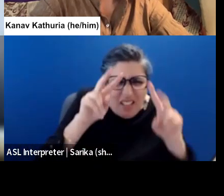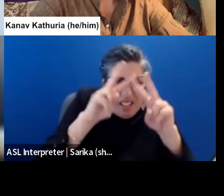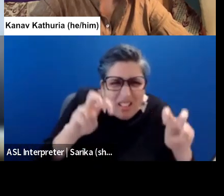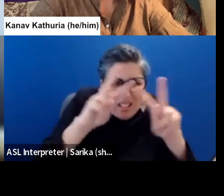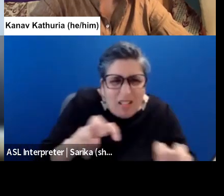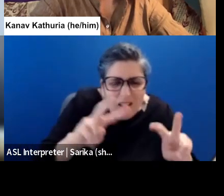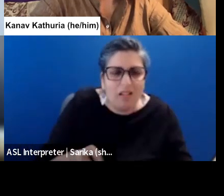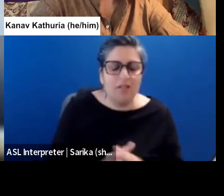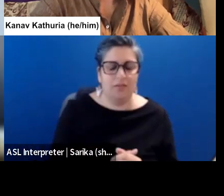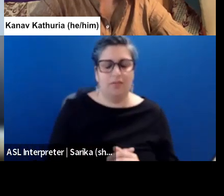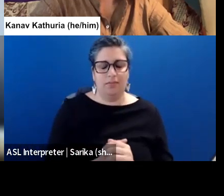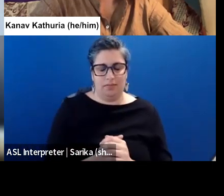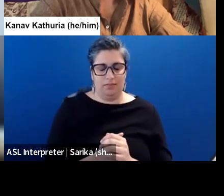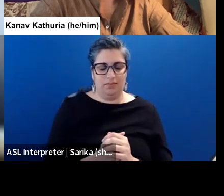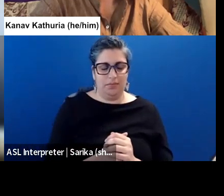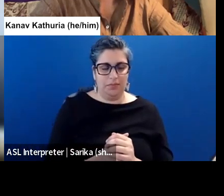I'll also say,